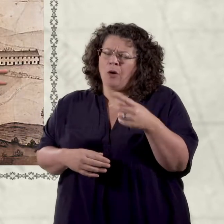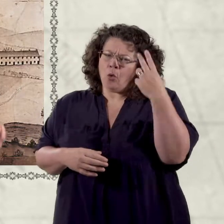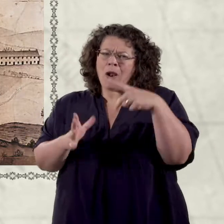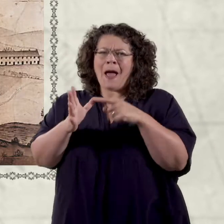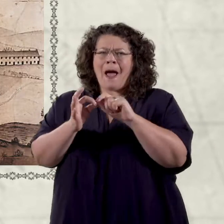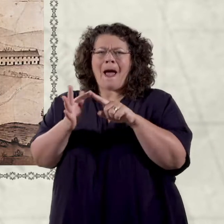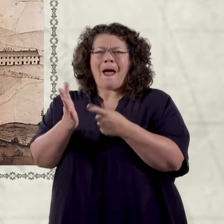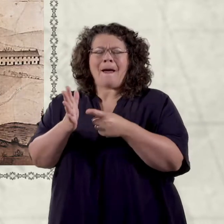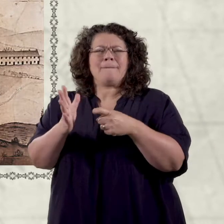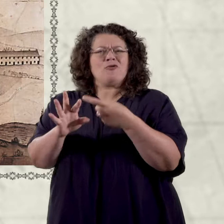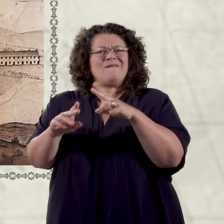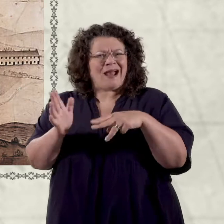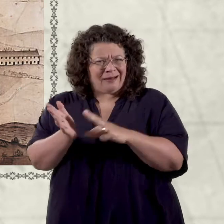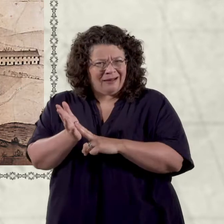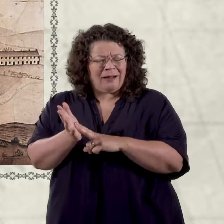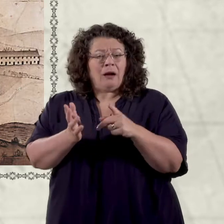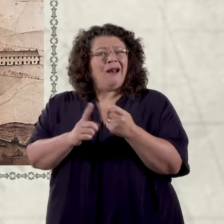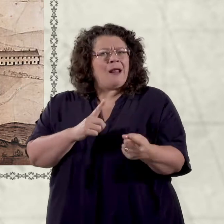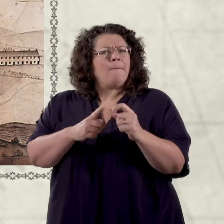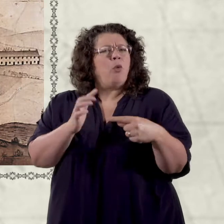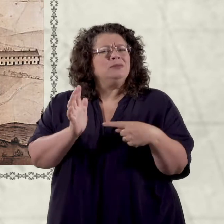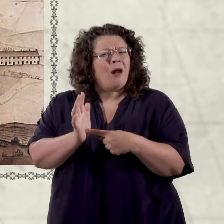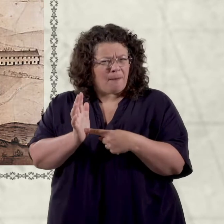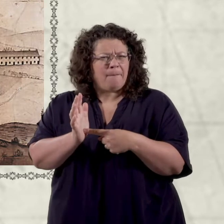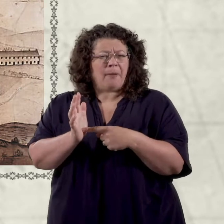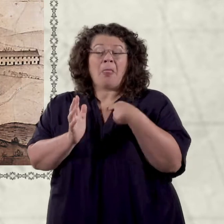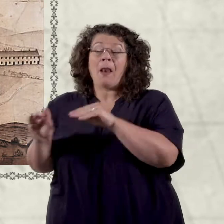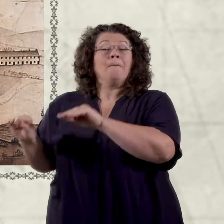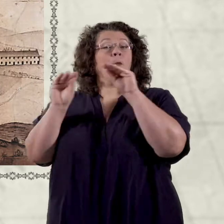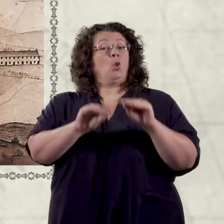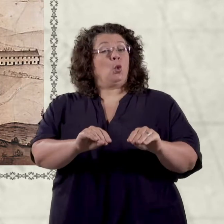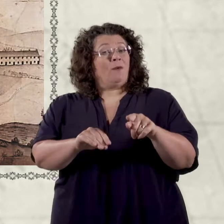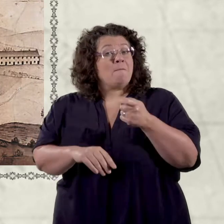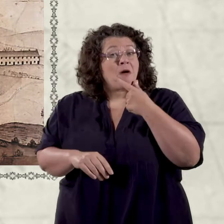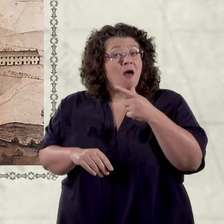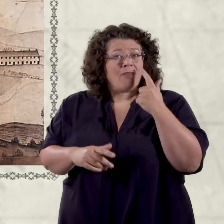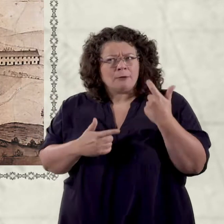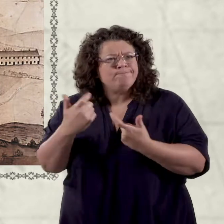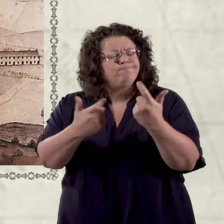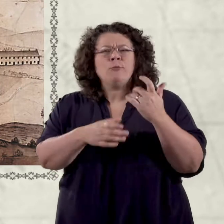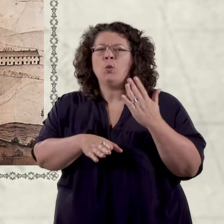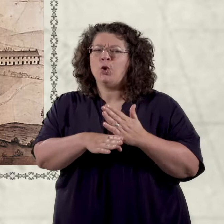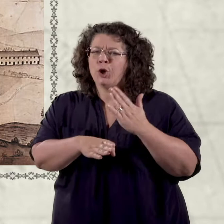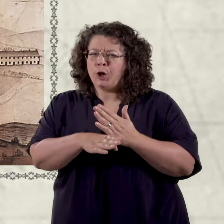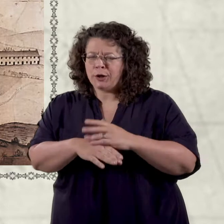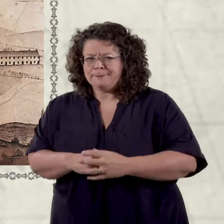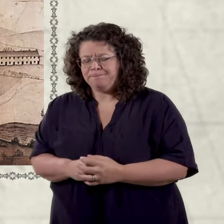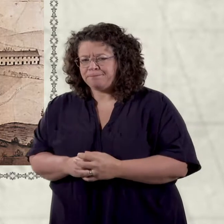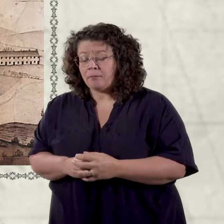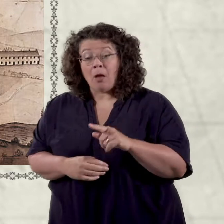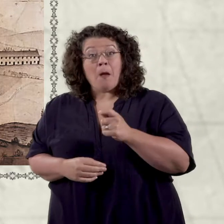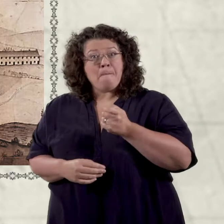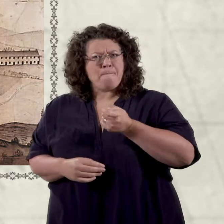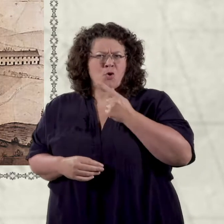Port Talbot, and I moved to Merthyr in order to find some work. Now, Merthyr Tudful was a very popular place. There was a